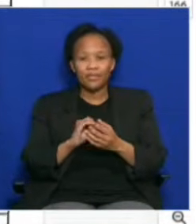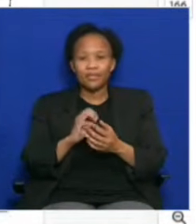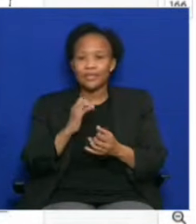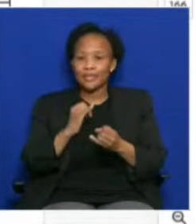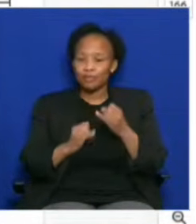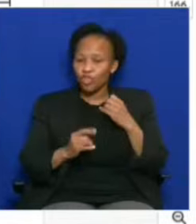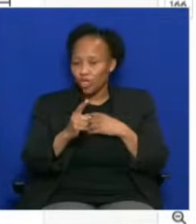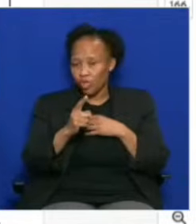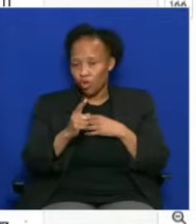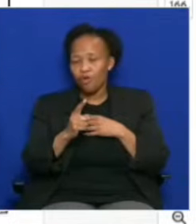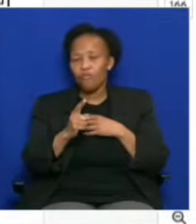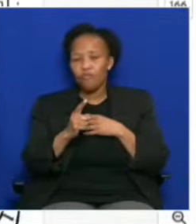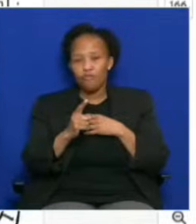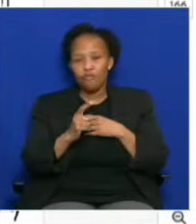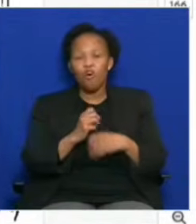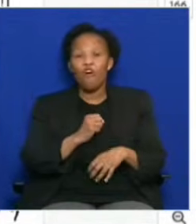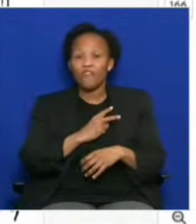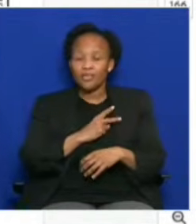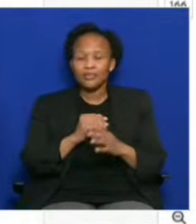Sir?